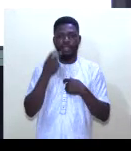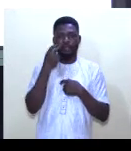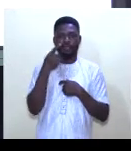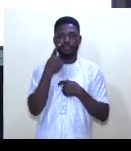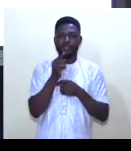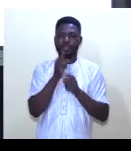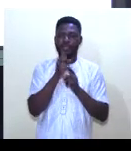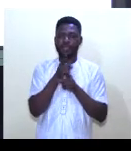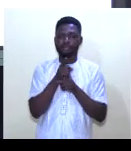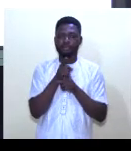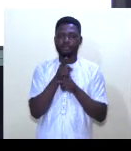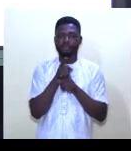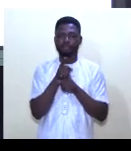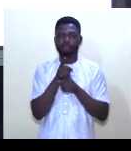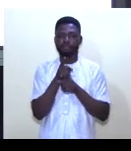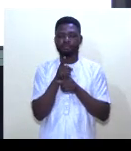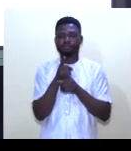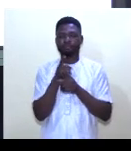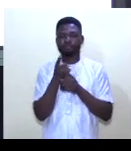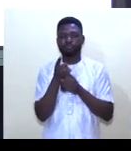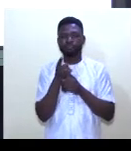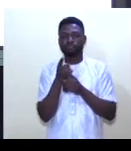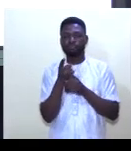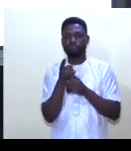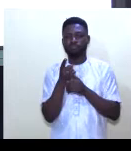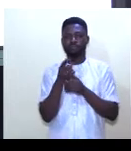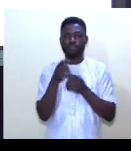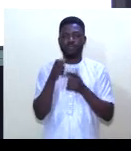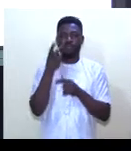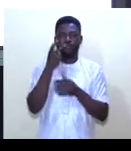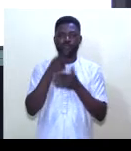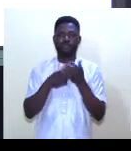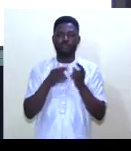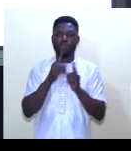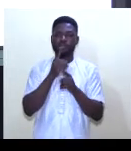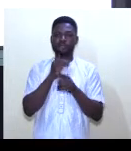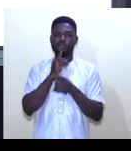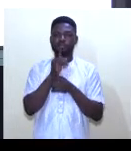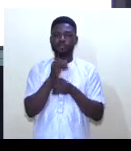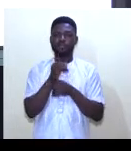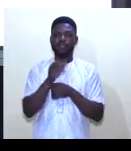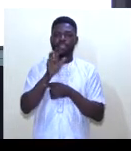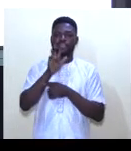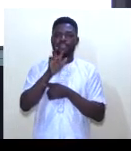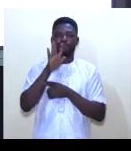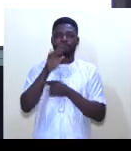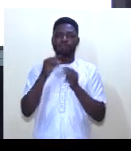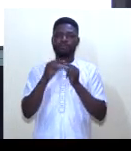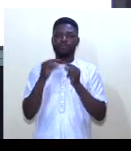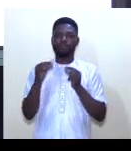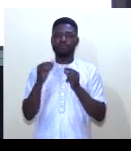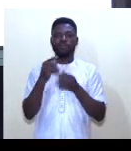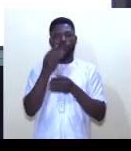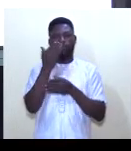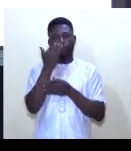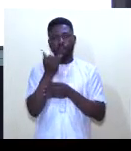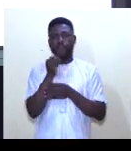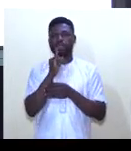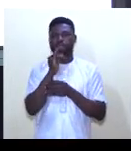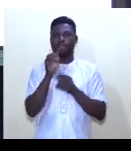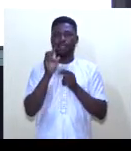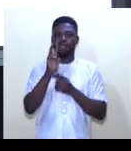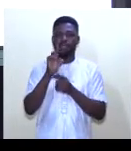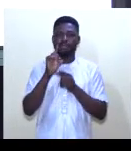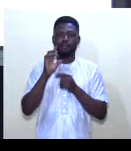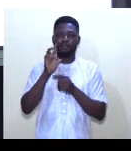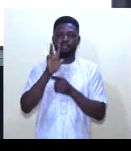I have seen the answer and I believe you should have by now. Let's see what that answer is. The answer should be 35 degrees. And